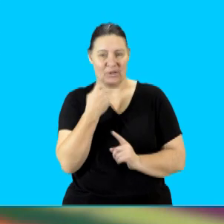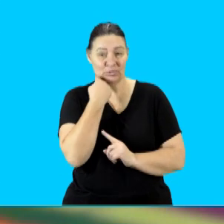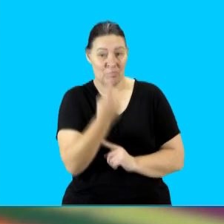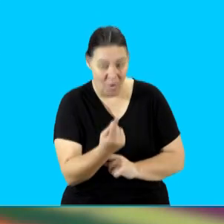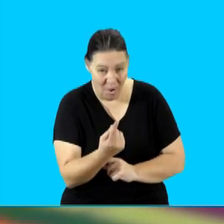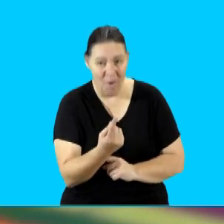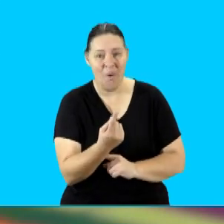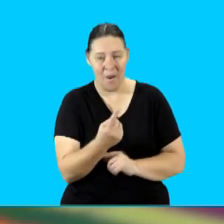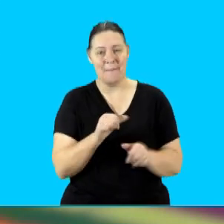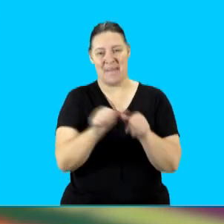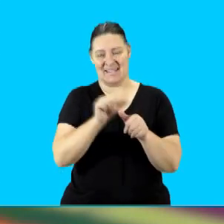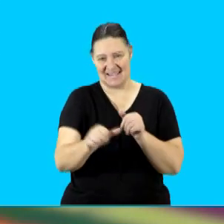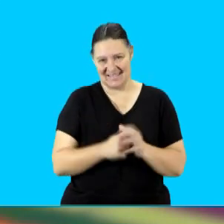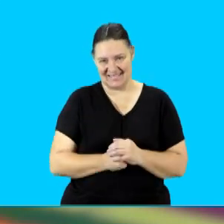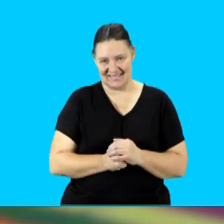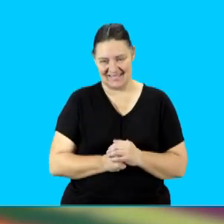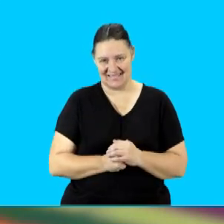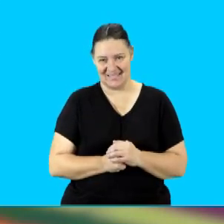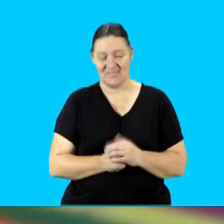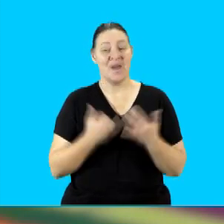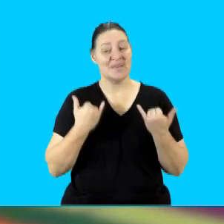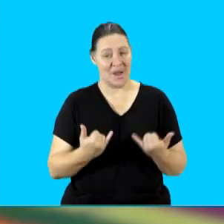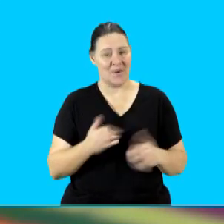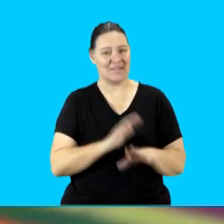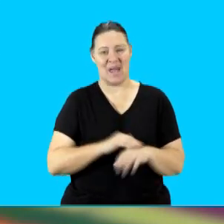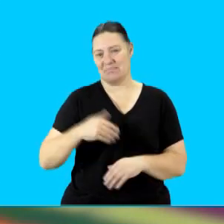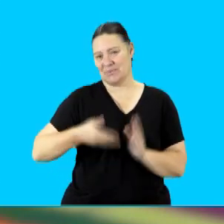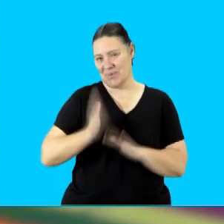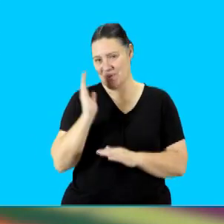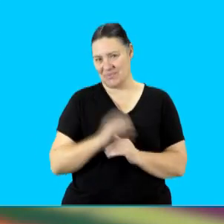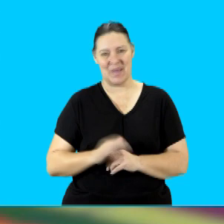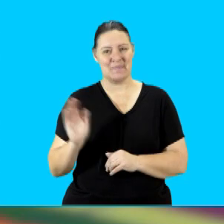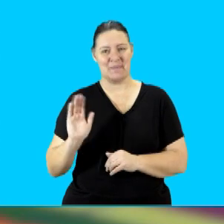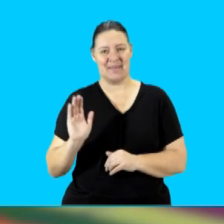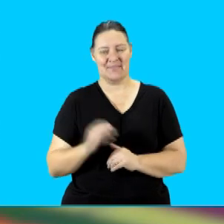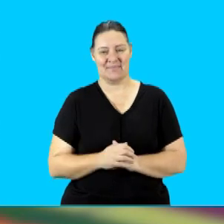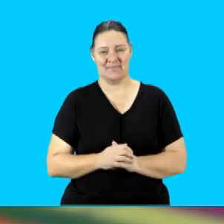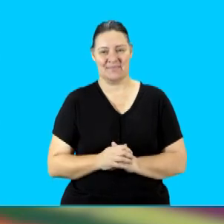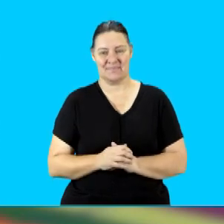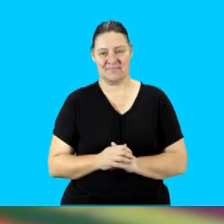better. With that being said, it's time for me to leave. Bye-bye.